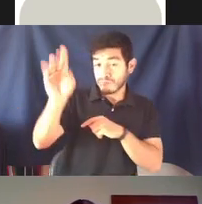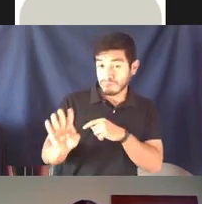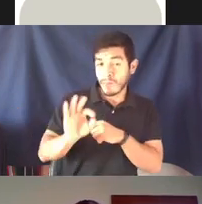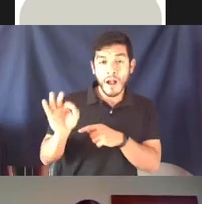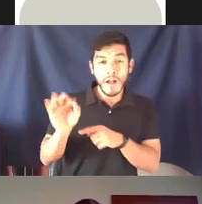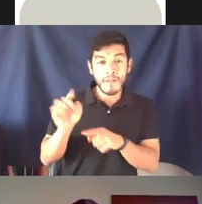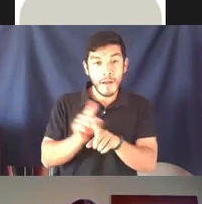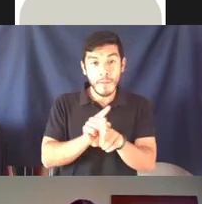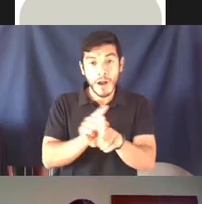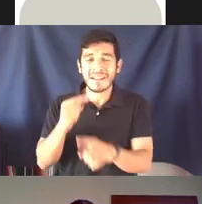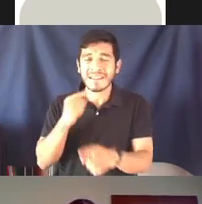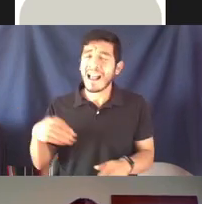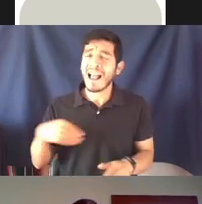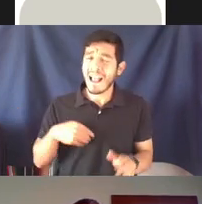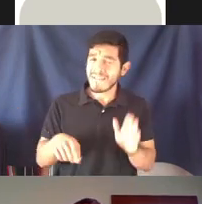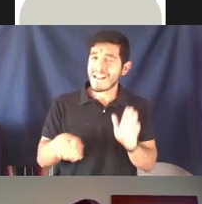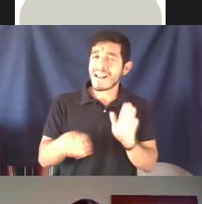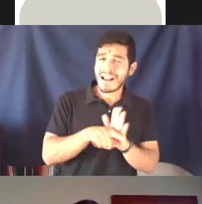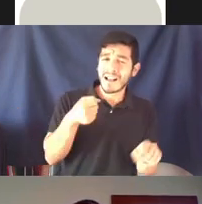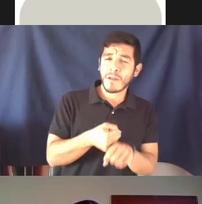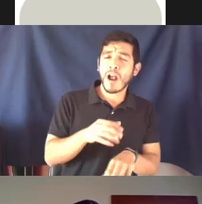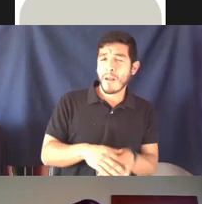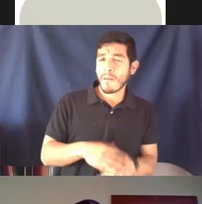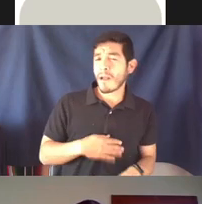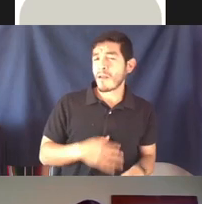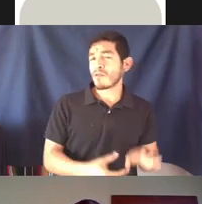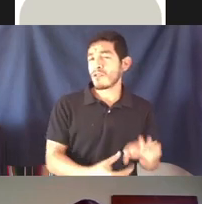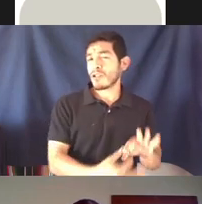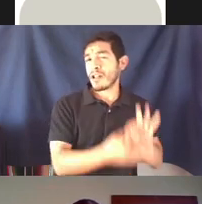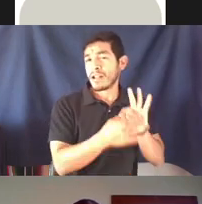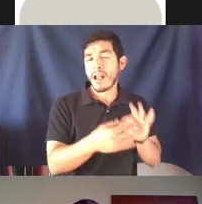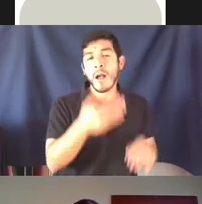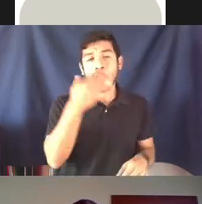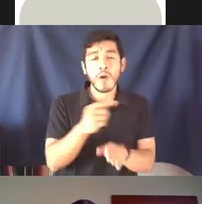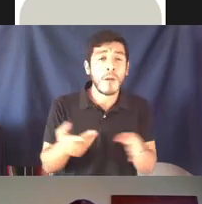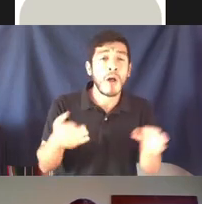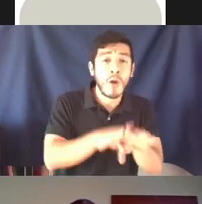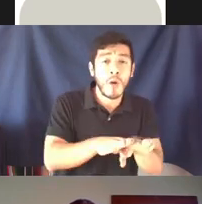relationship. Most of that was due to program closures, social distancing that made meeting